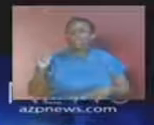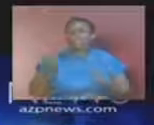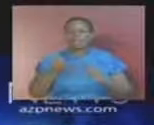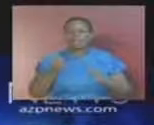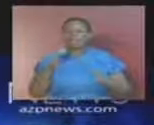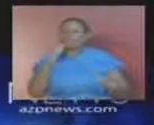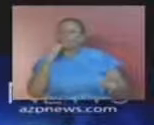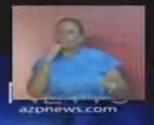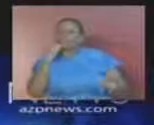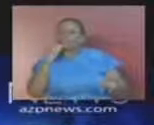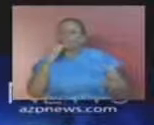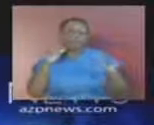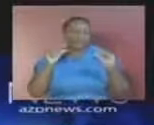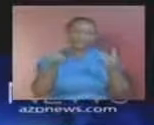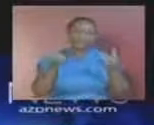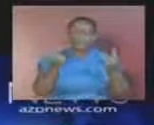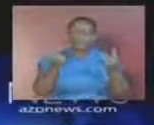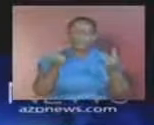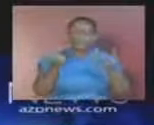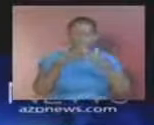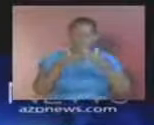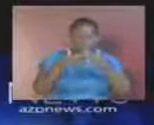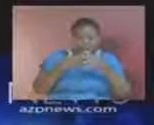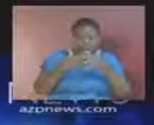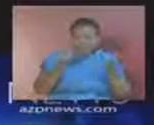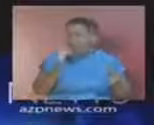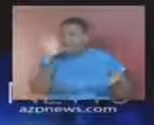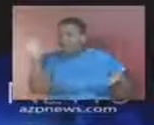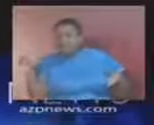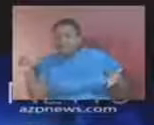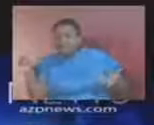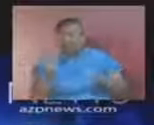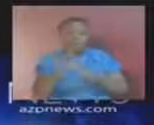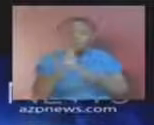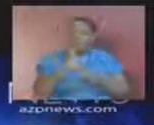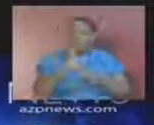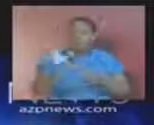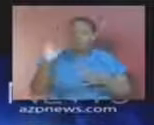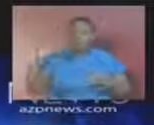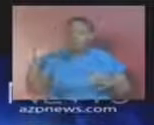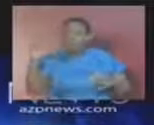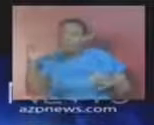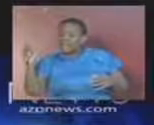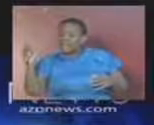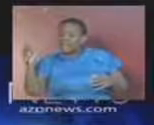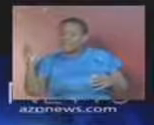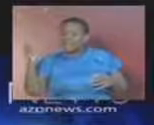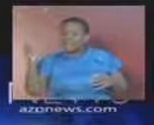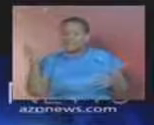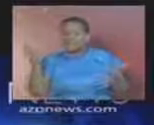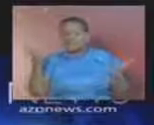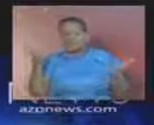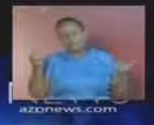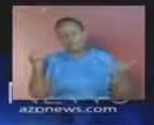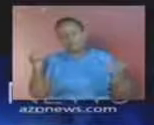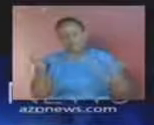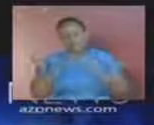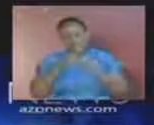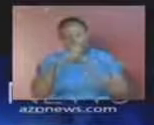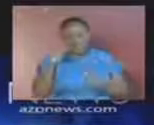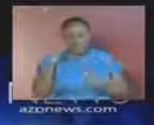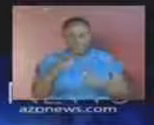the occupancy, the Ministry has said many times before that full occupancy would have been